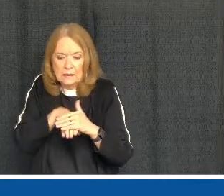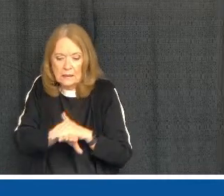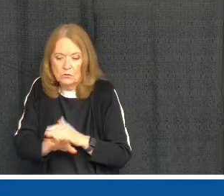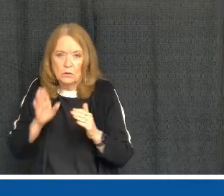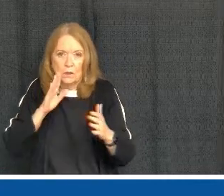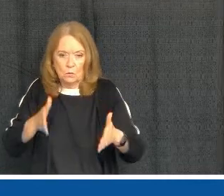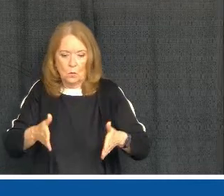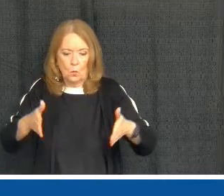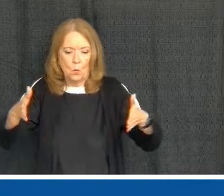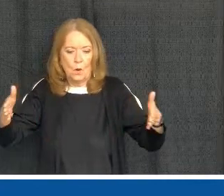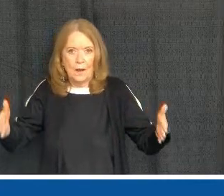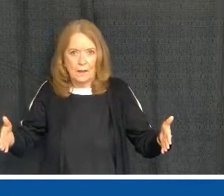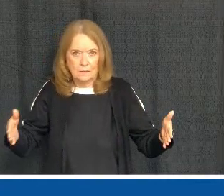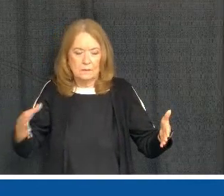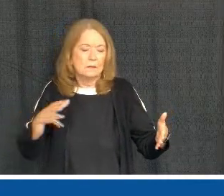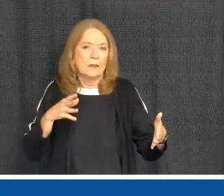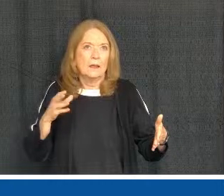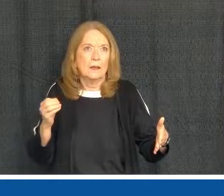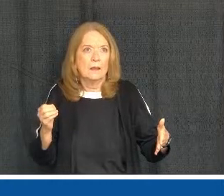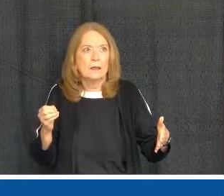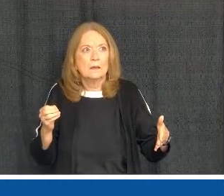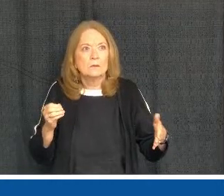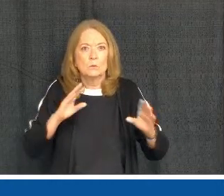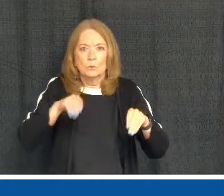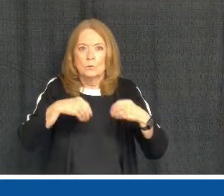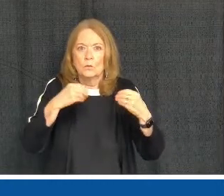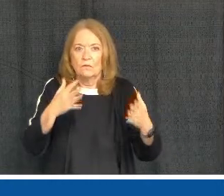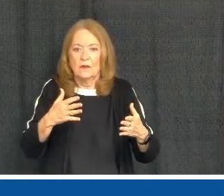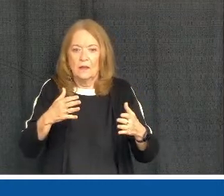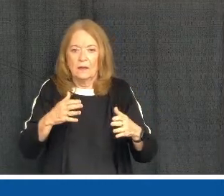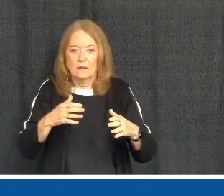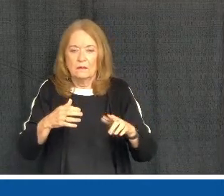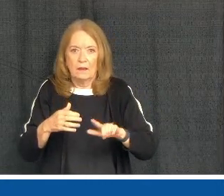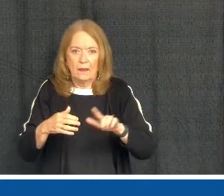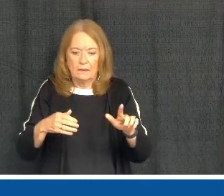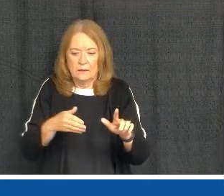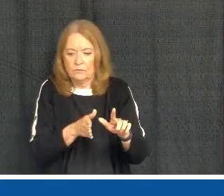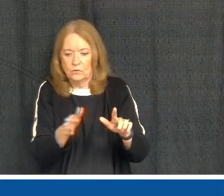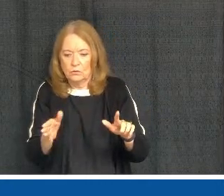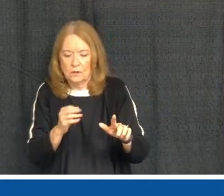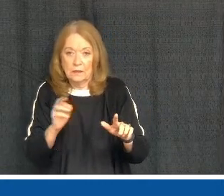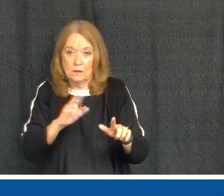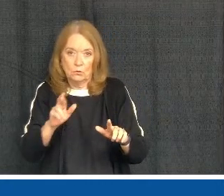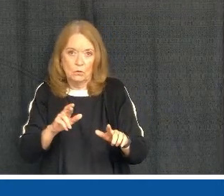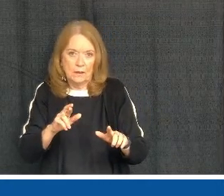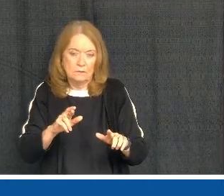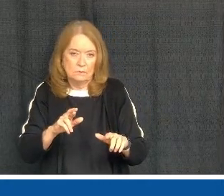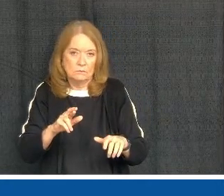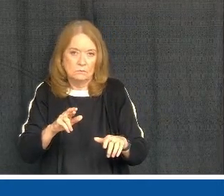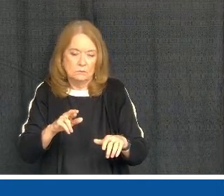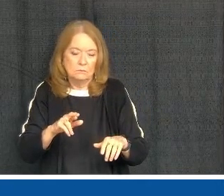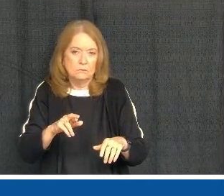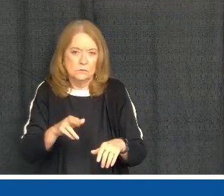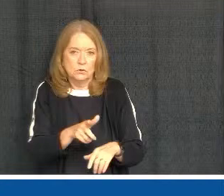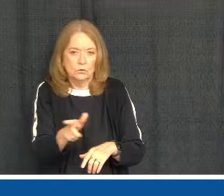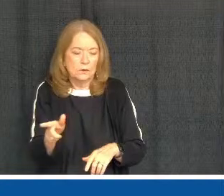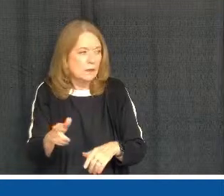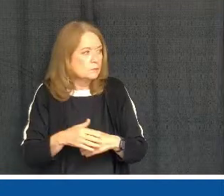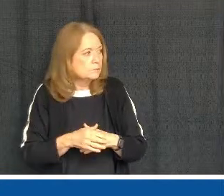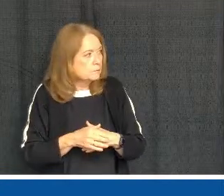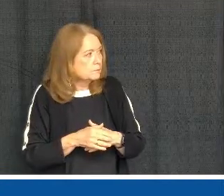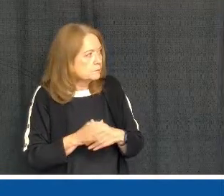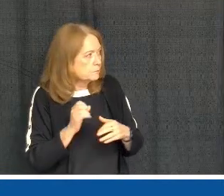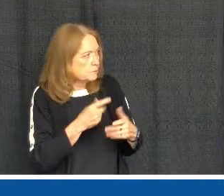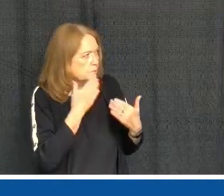out and provide left turn lanes and right turn lanes into this property. Okay, so, thank